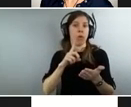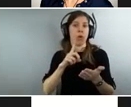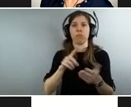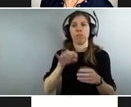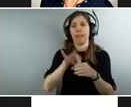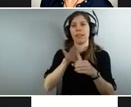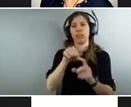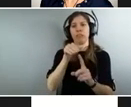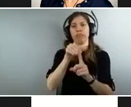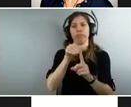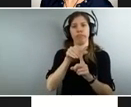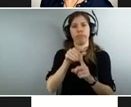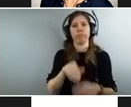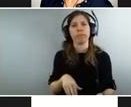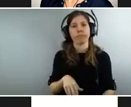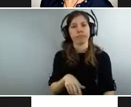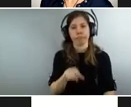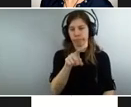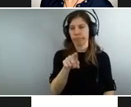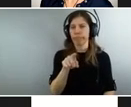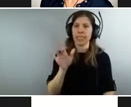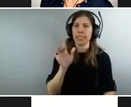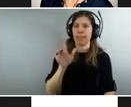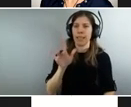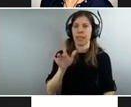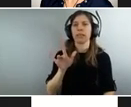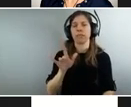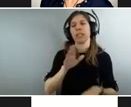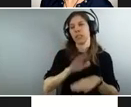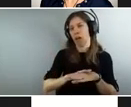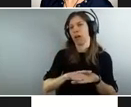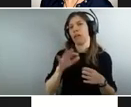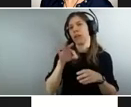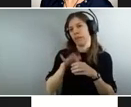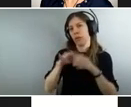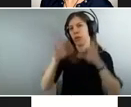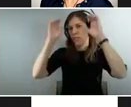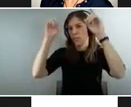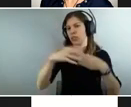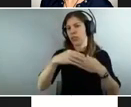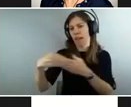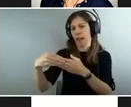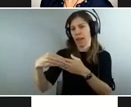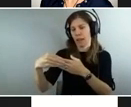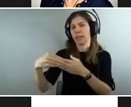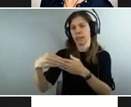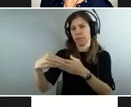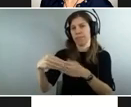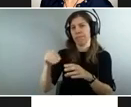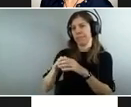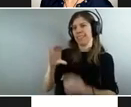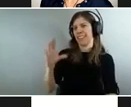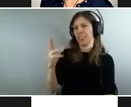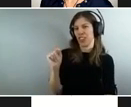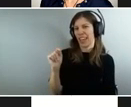you can click on this link here. So I'm on the voter education guide, which is in the chat, but I know we've